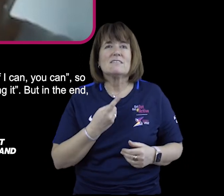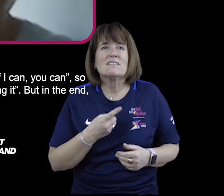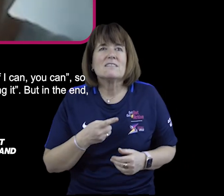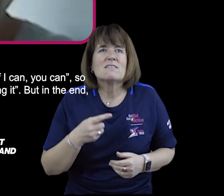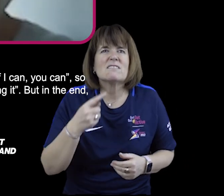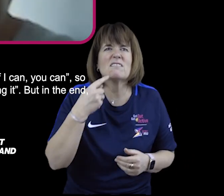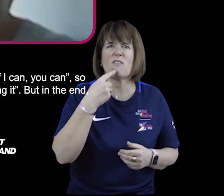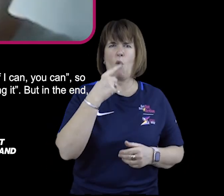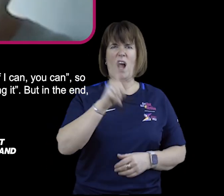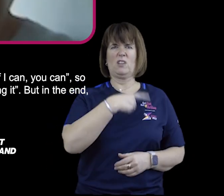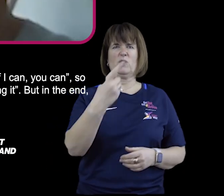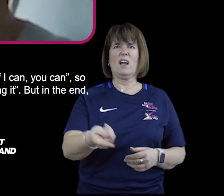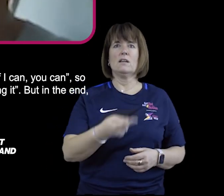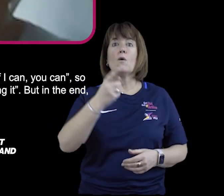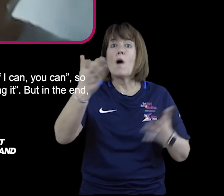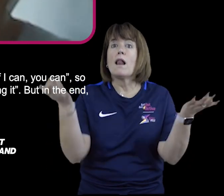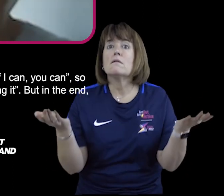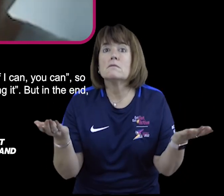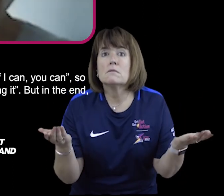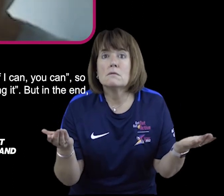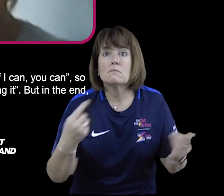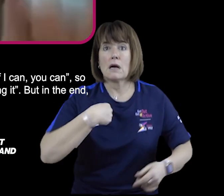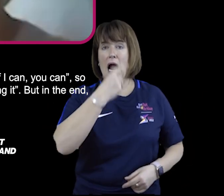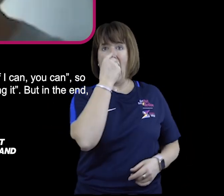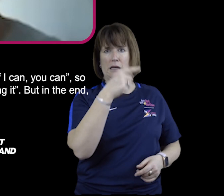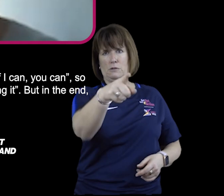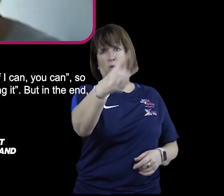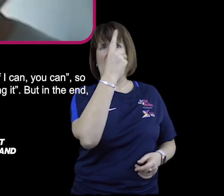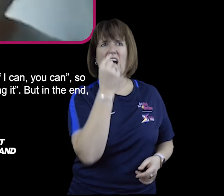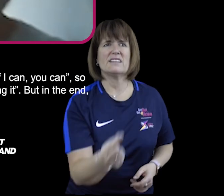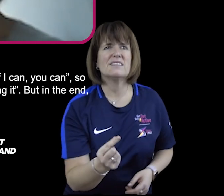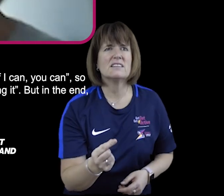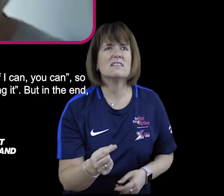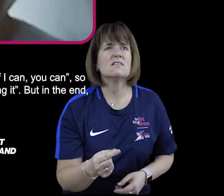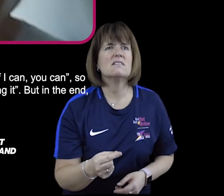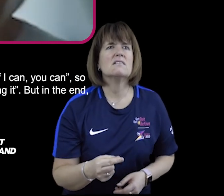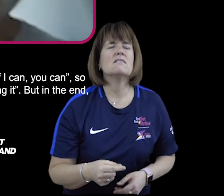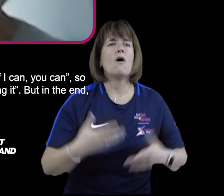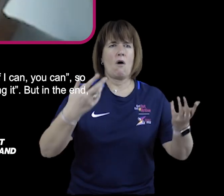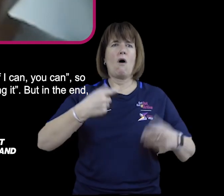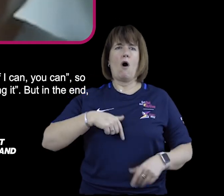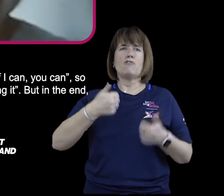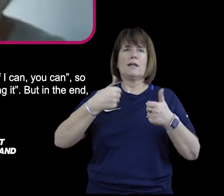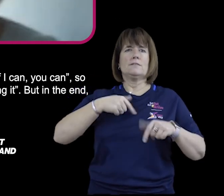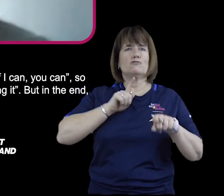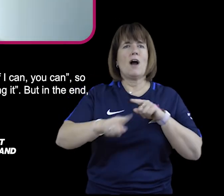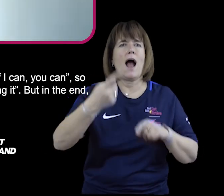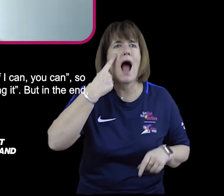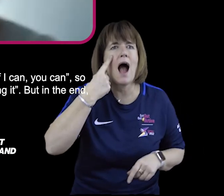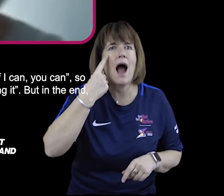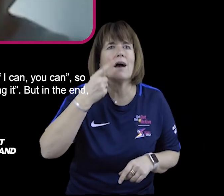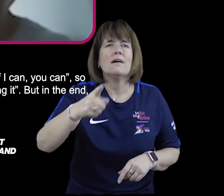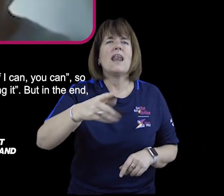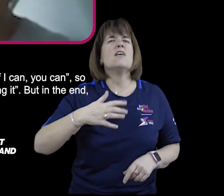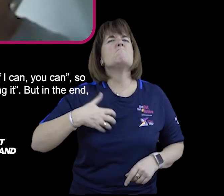a couple of amputees in the group, and she went, I can't do that. I said, well, if I can, you can,